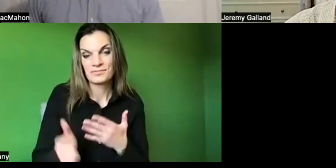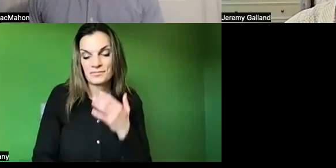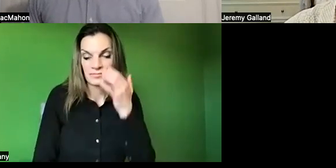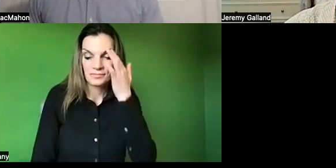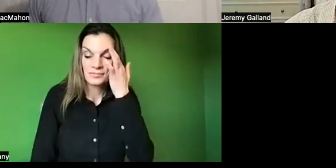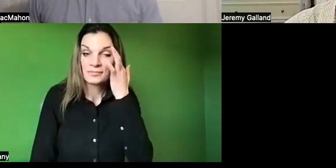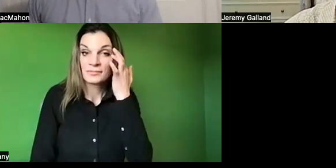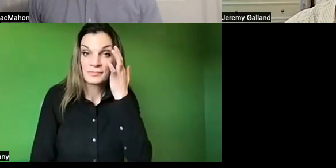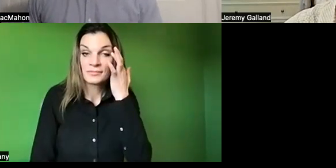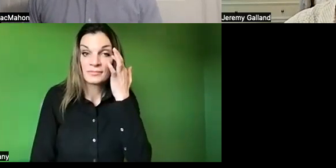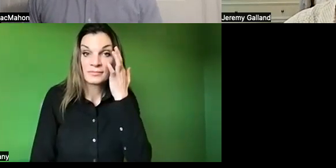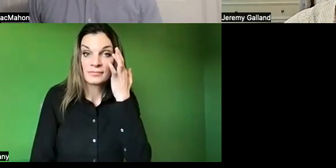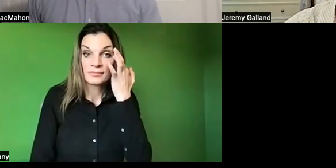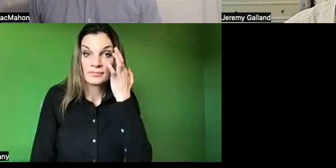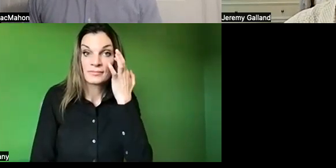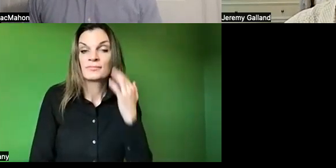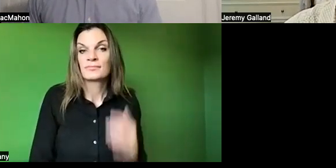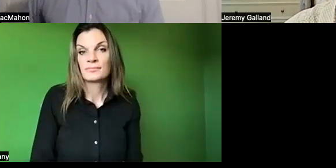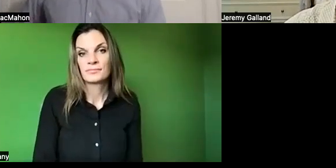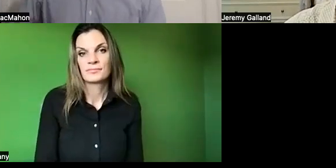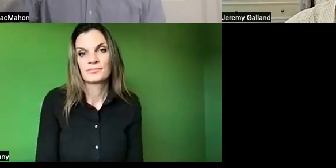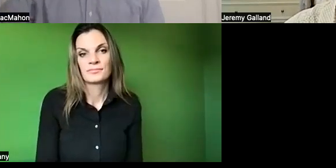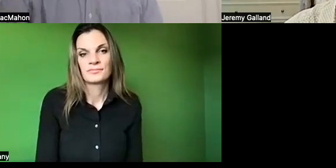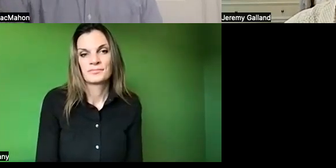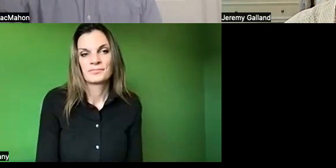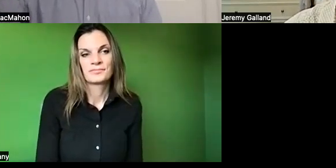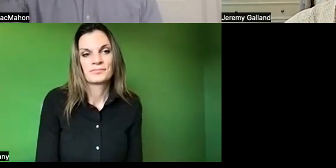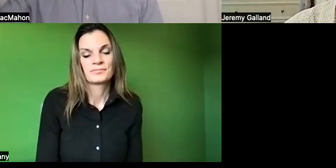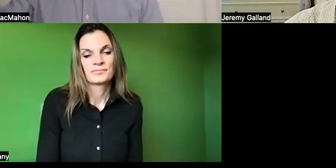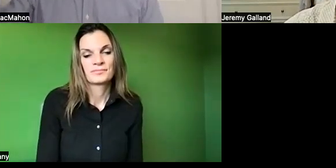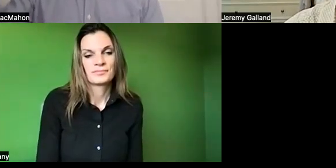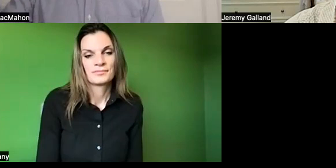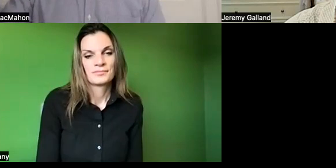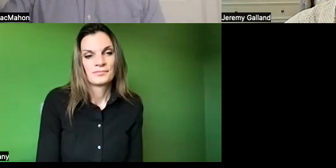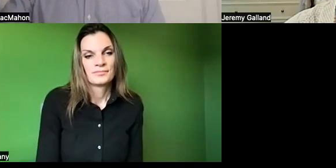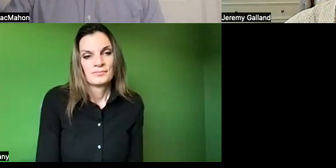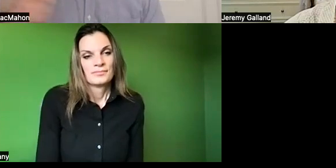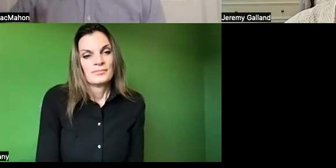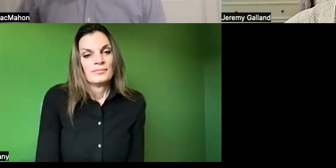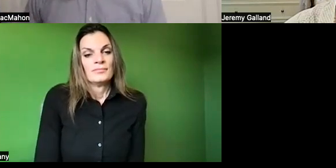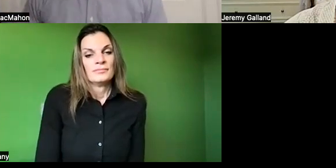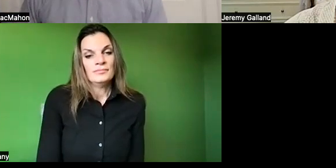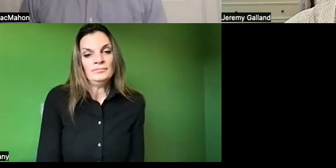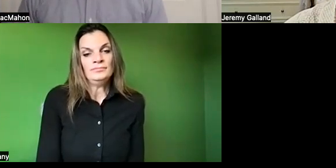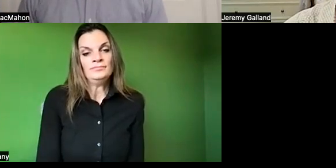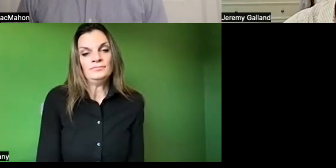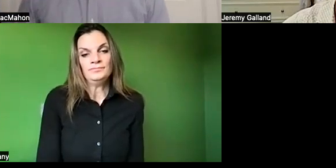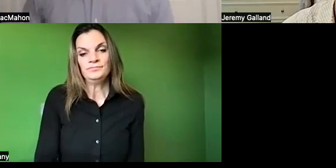statements. So that leaves, that starts with you, Theresa. So you have 1 minute for your